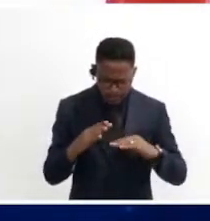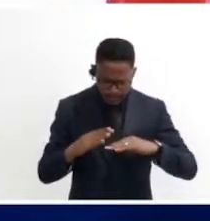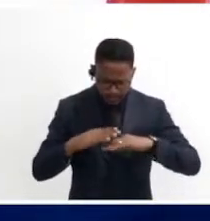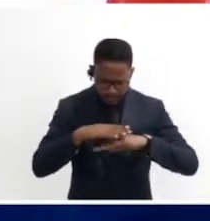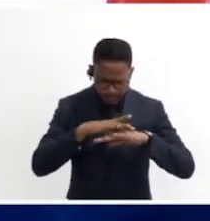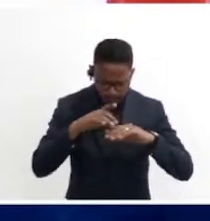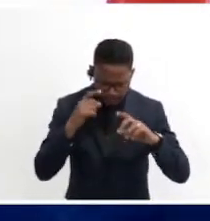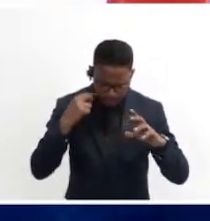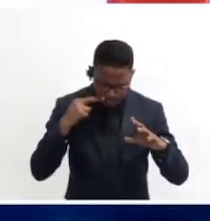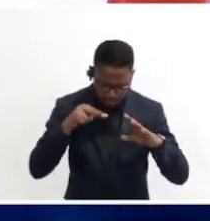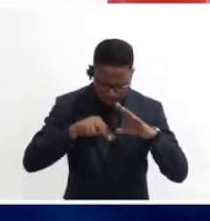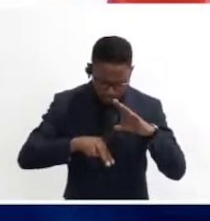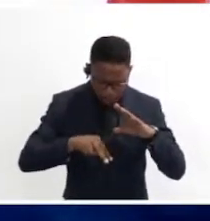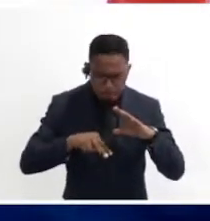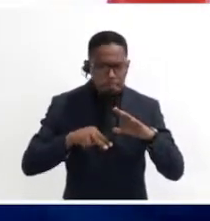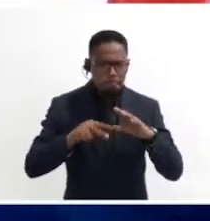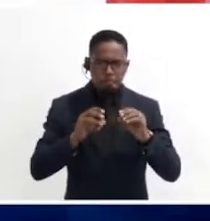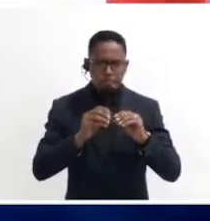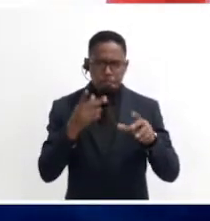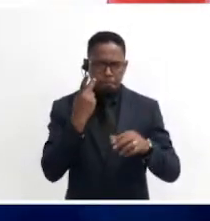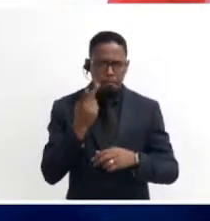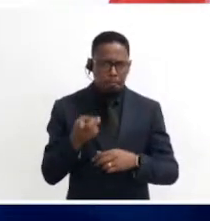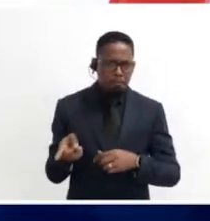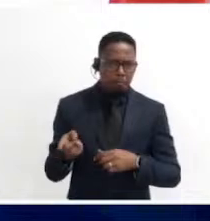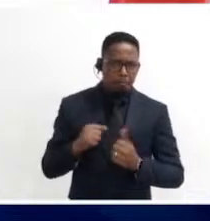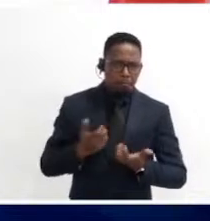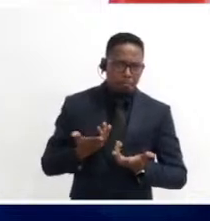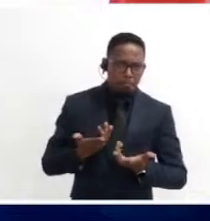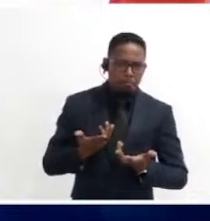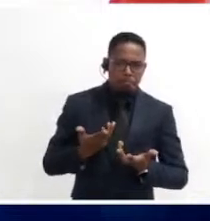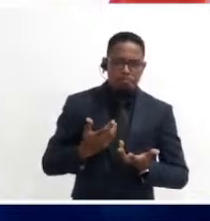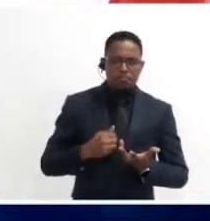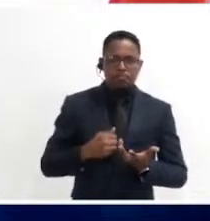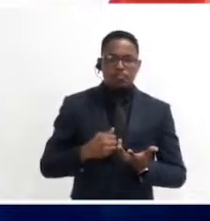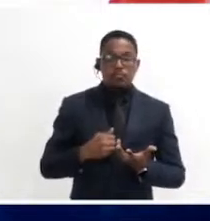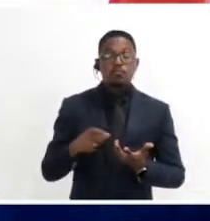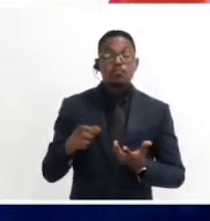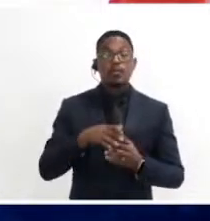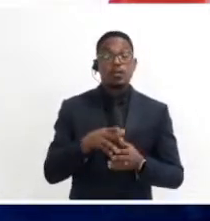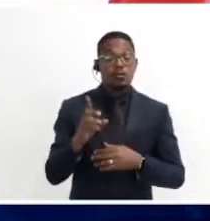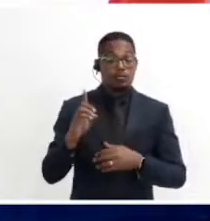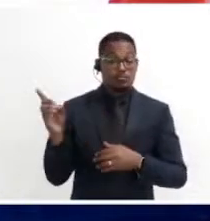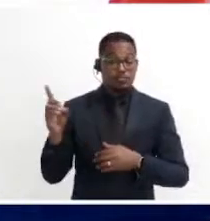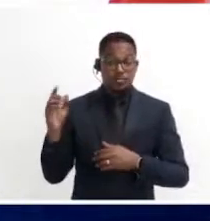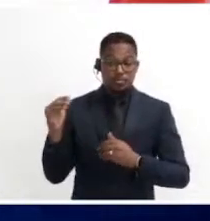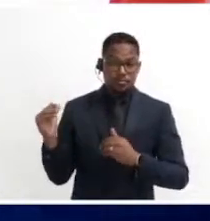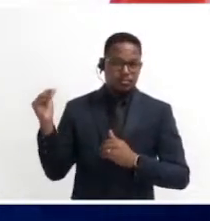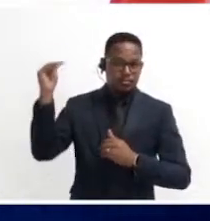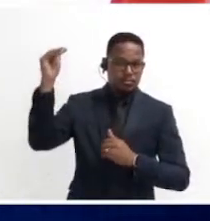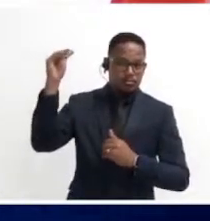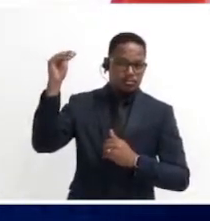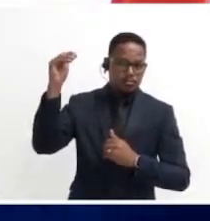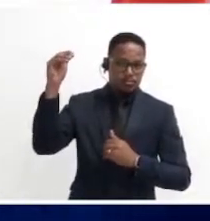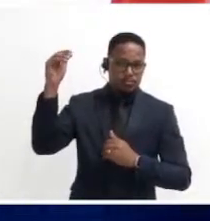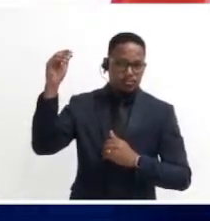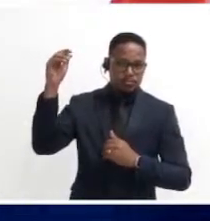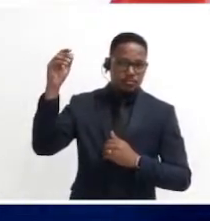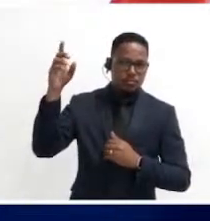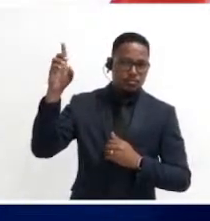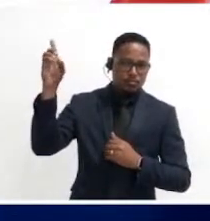And on the right, on the top, you're seeing the bump as it's plated, so it's typically